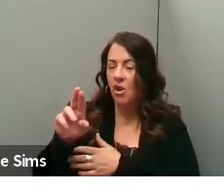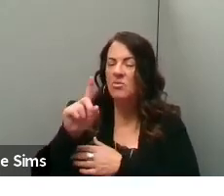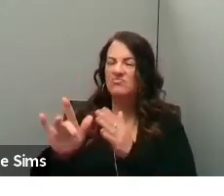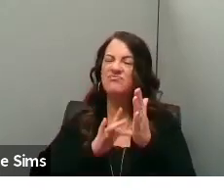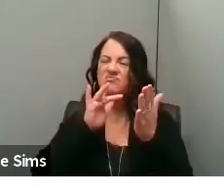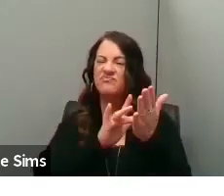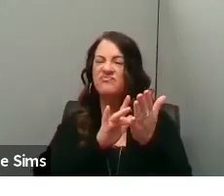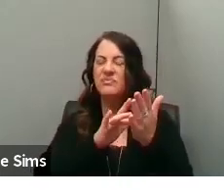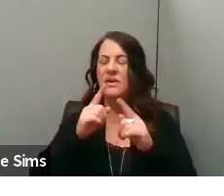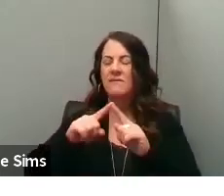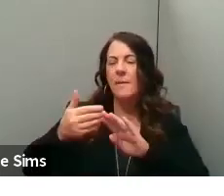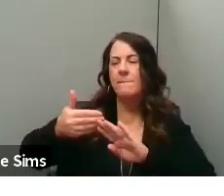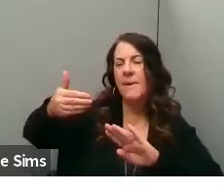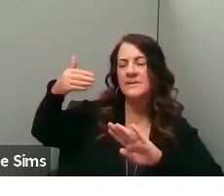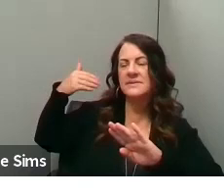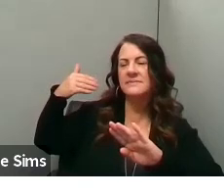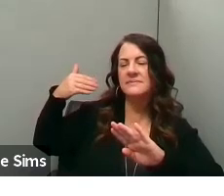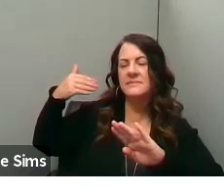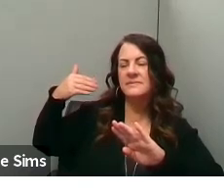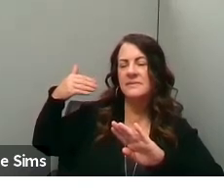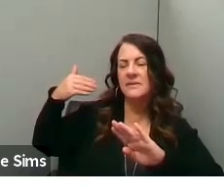link, Past Webinars.